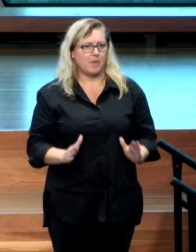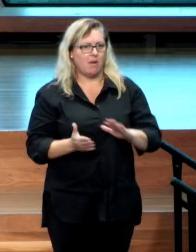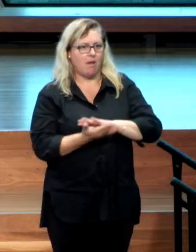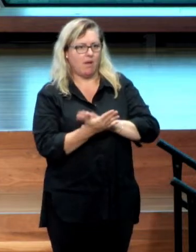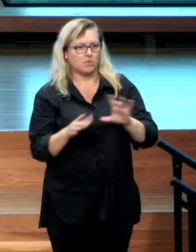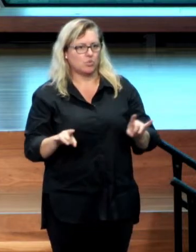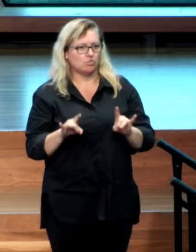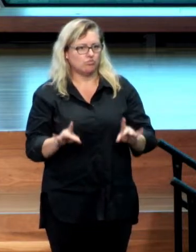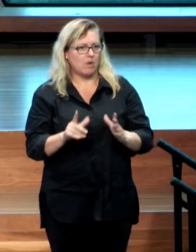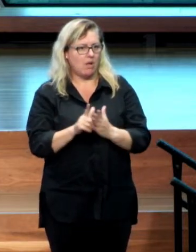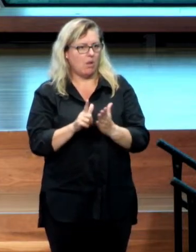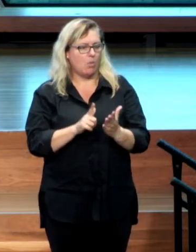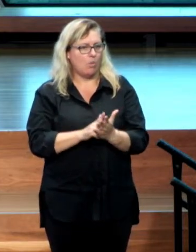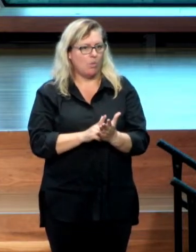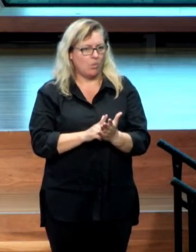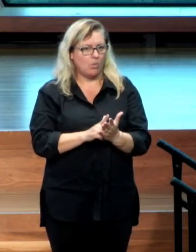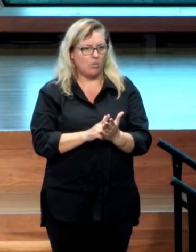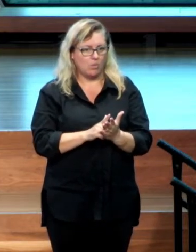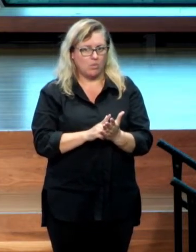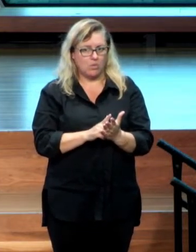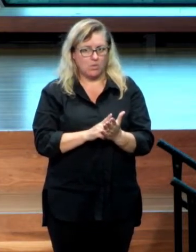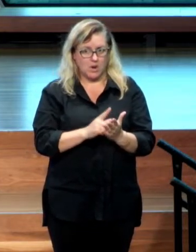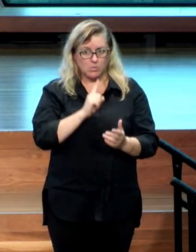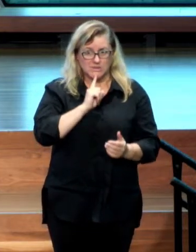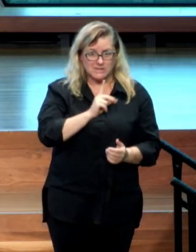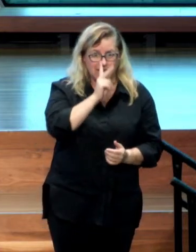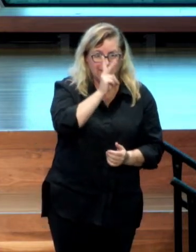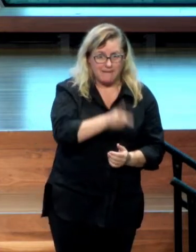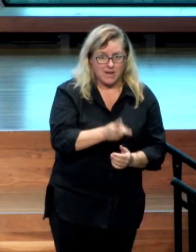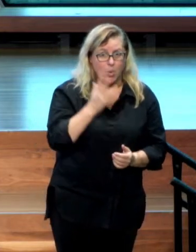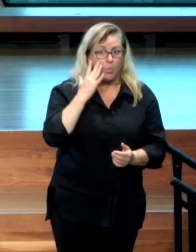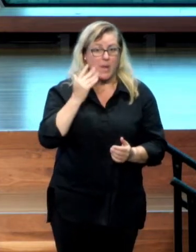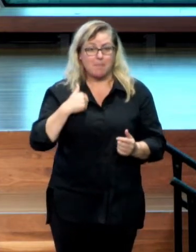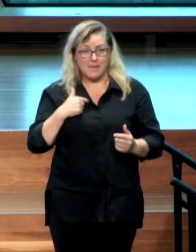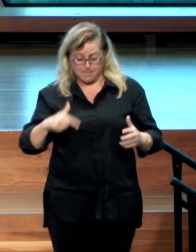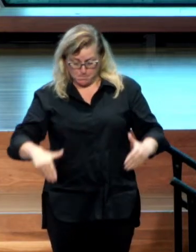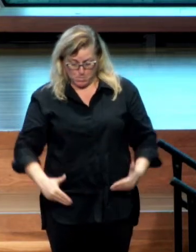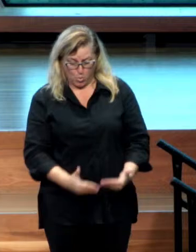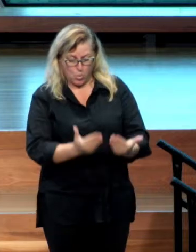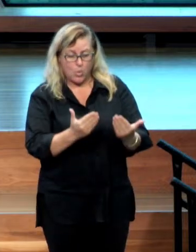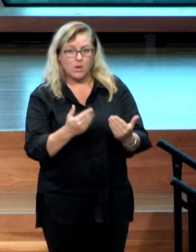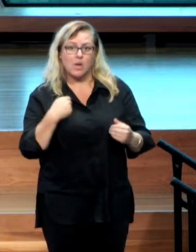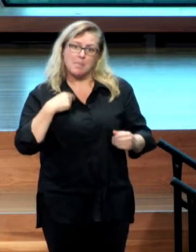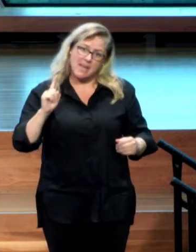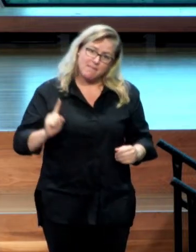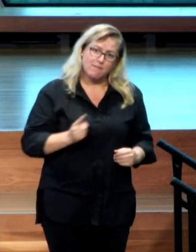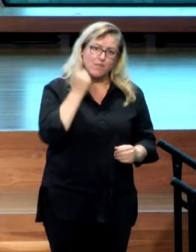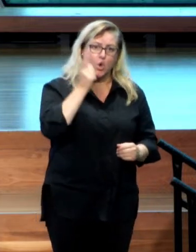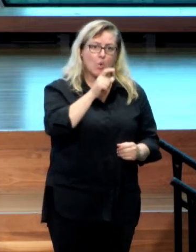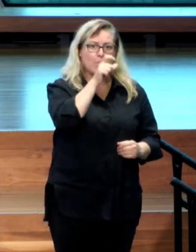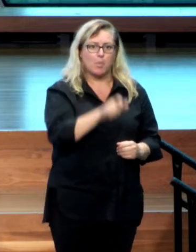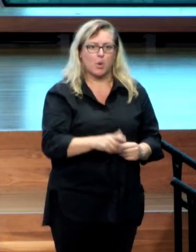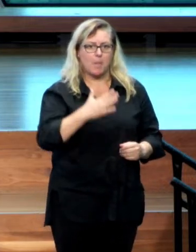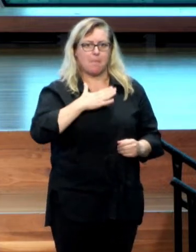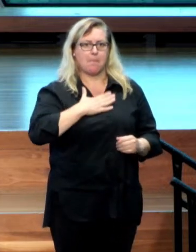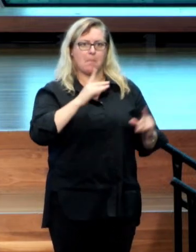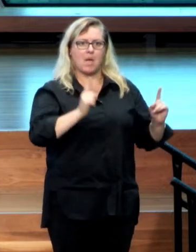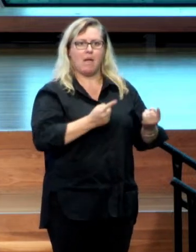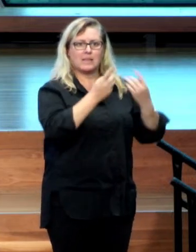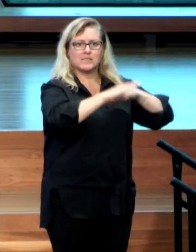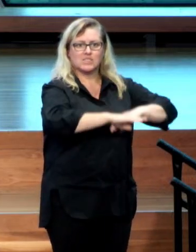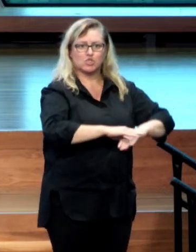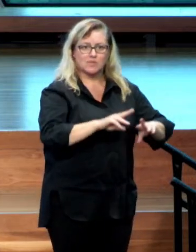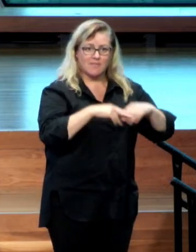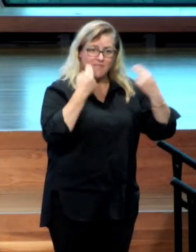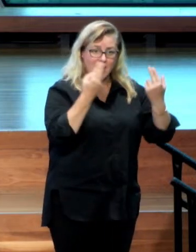law. Let me say that again. When I was born, I was the first person in my Indigenous family to